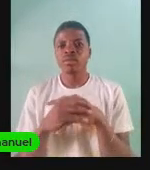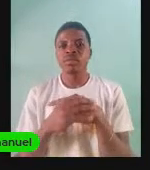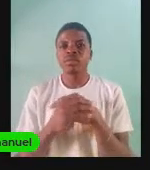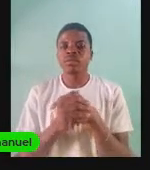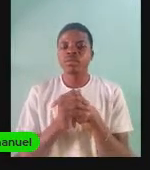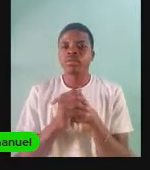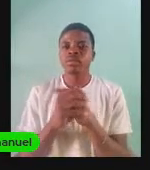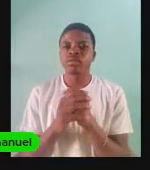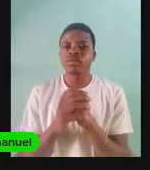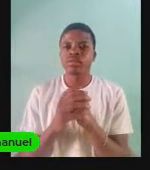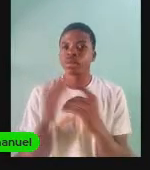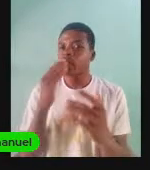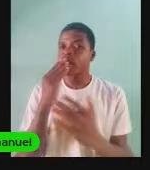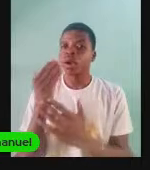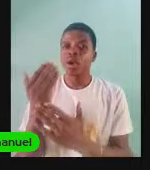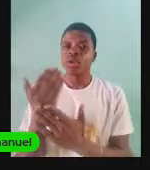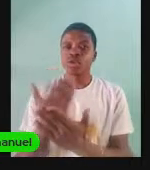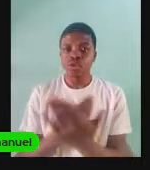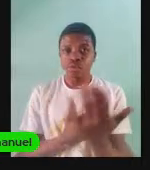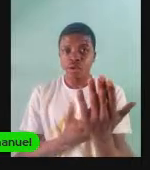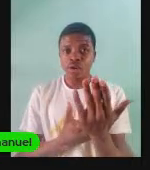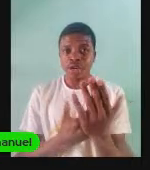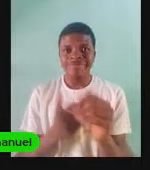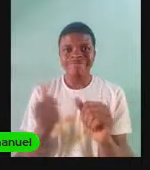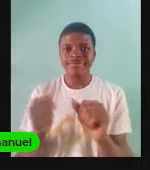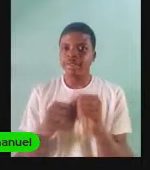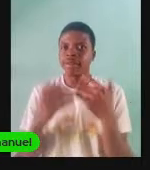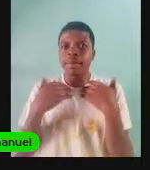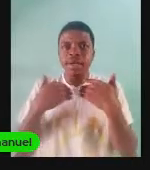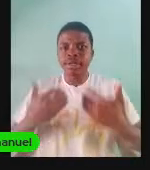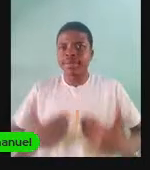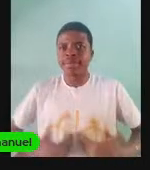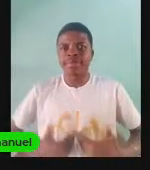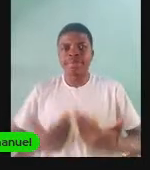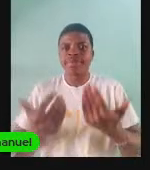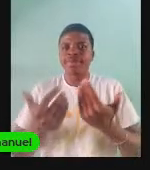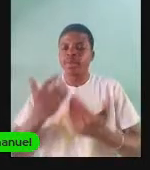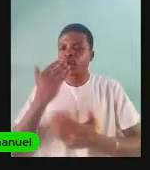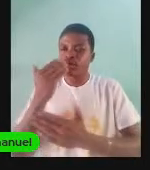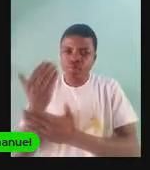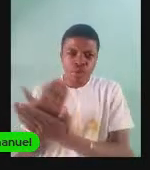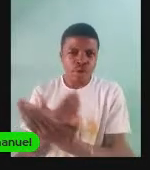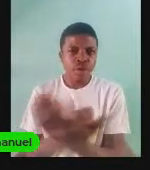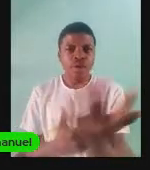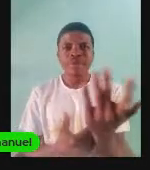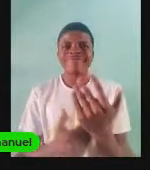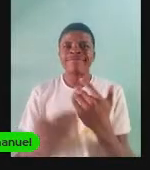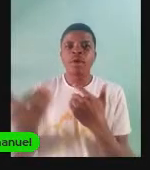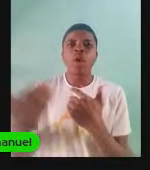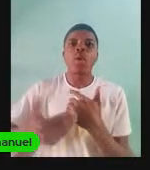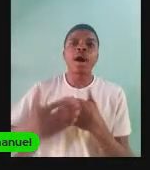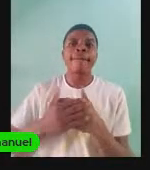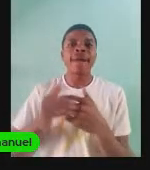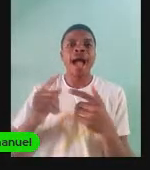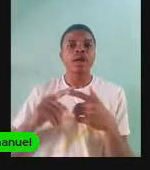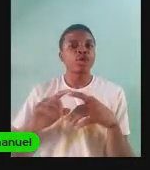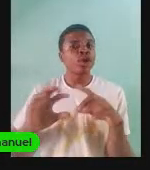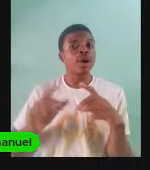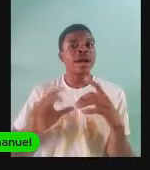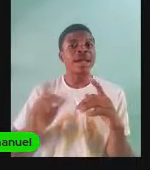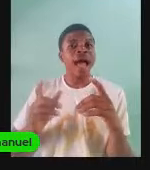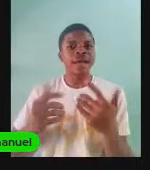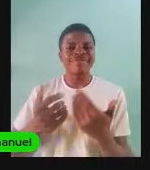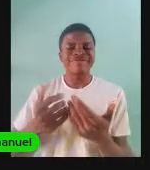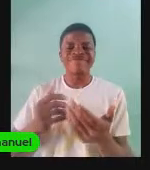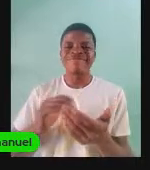Okay, good morning, everybody. Good morning, and welcome back to class. It's nice to see you